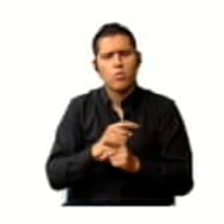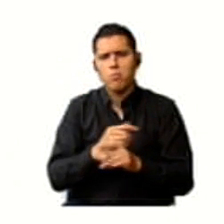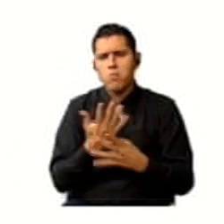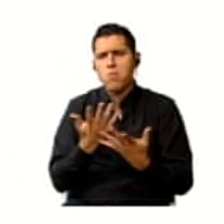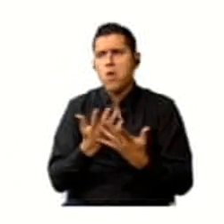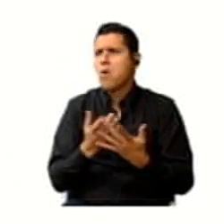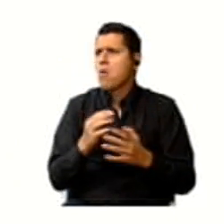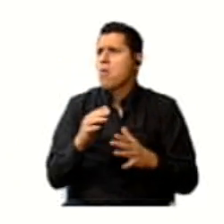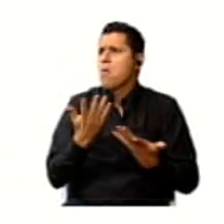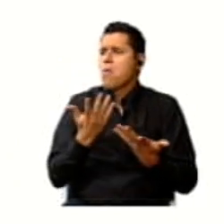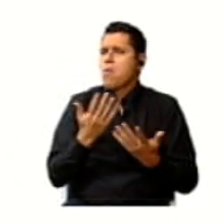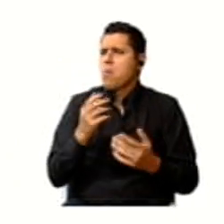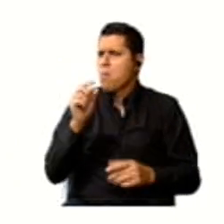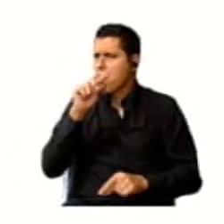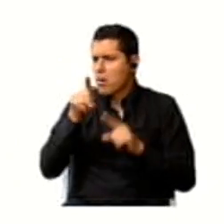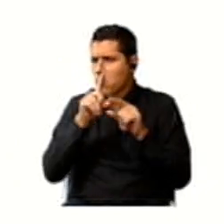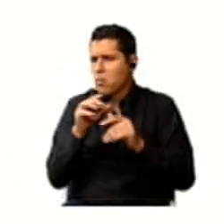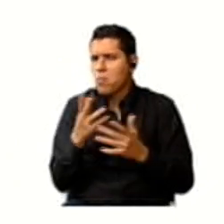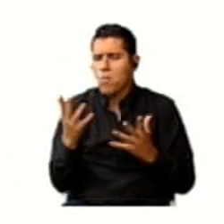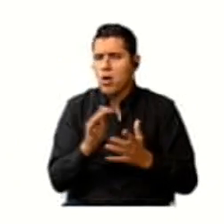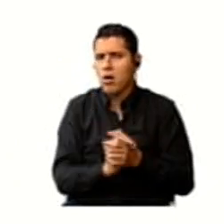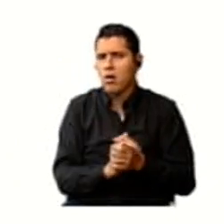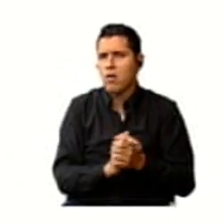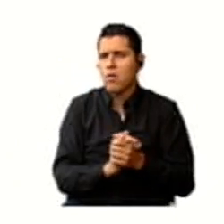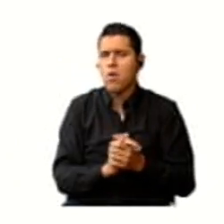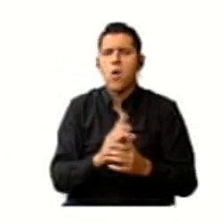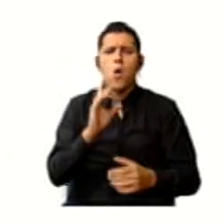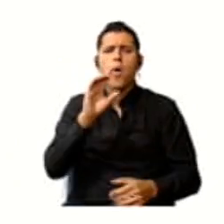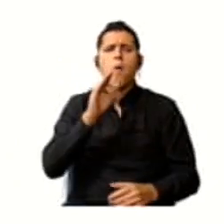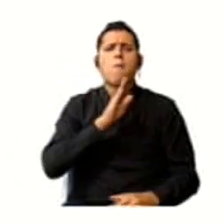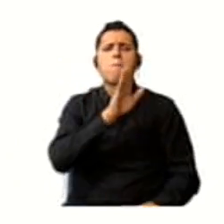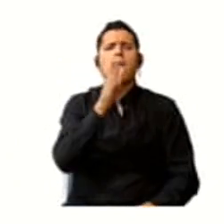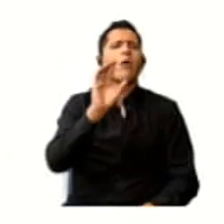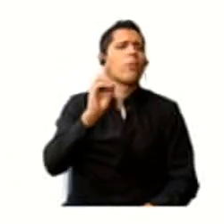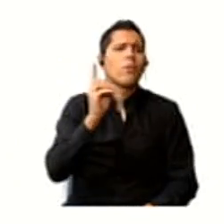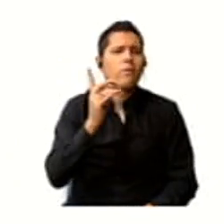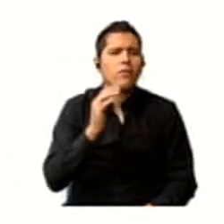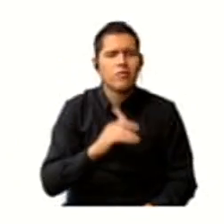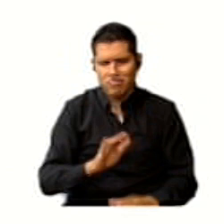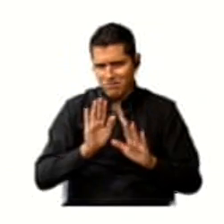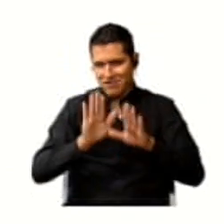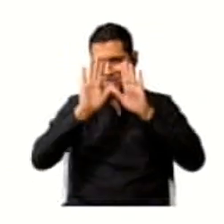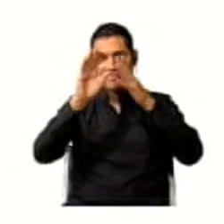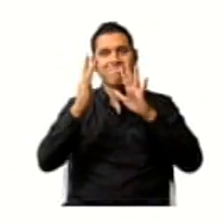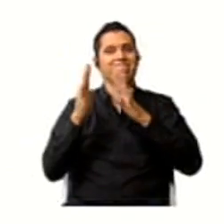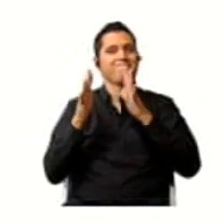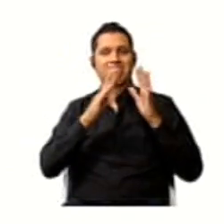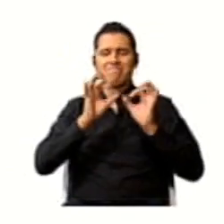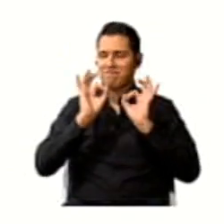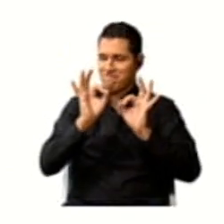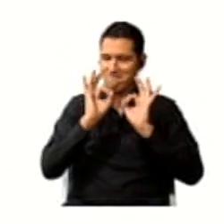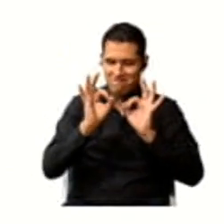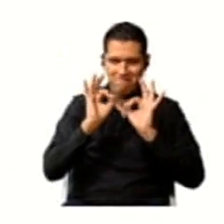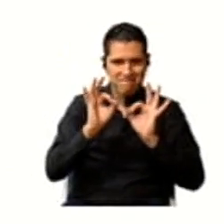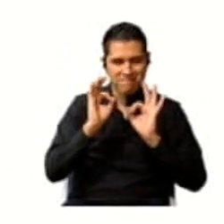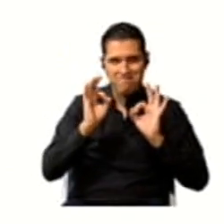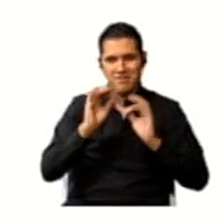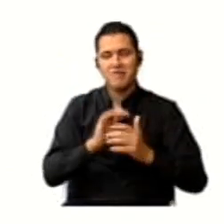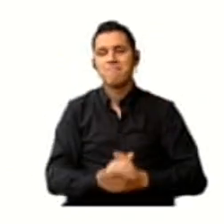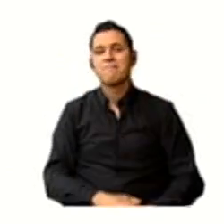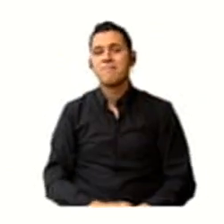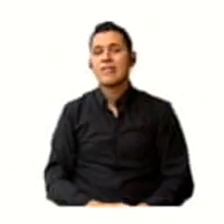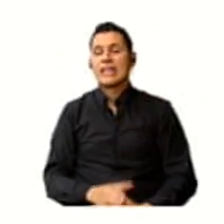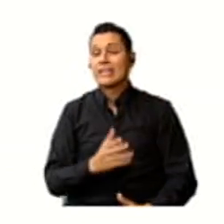Waldo? What's this? And where are you going? Excellent. Very good, Waldo.